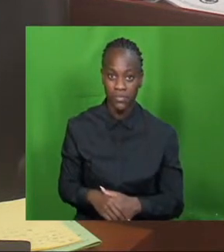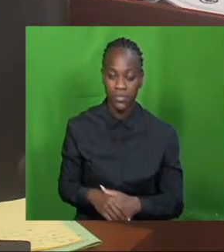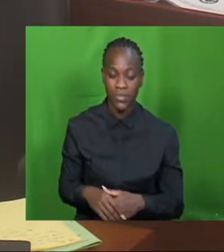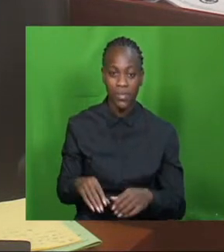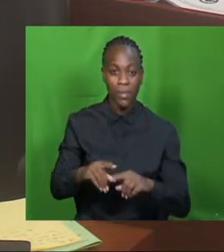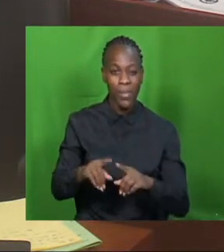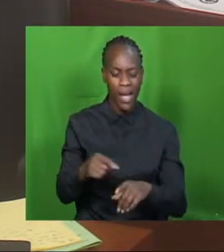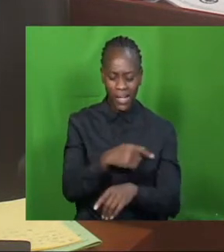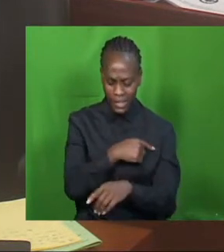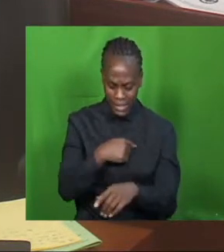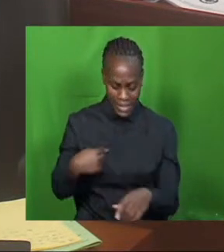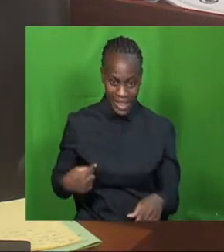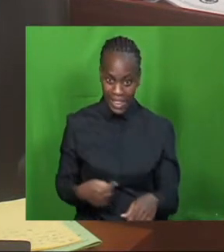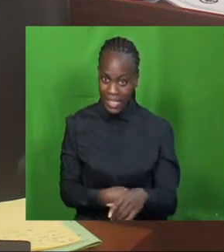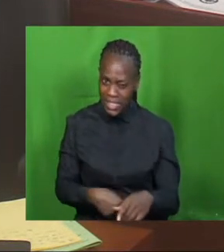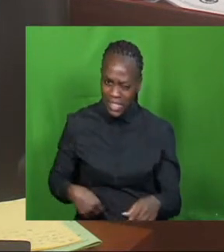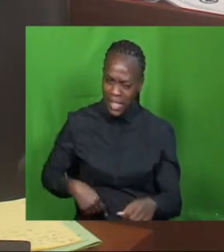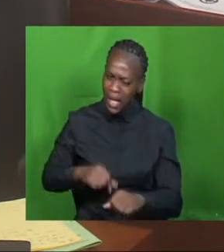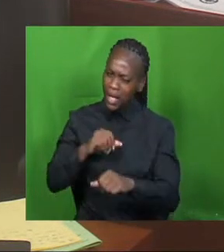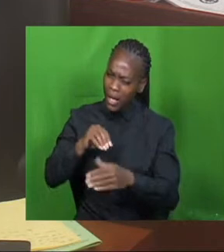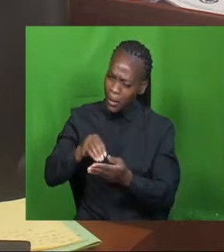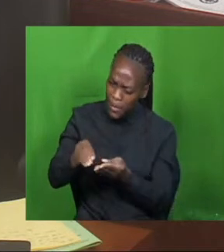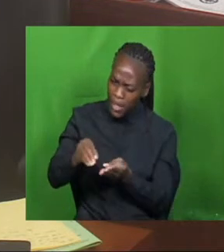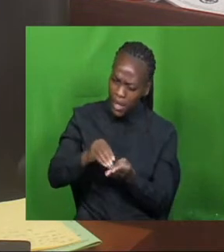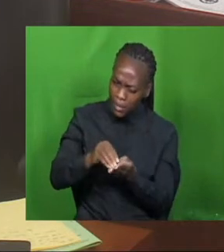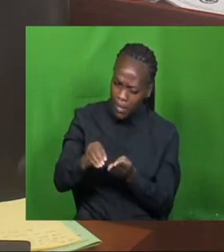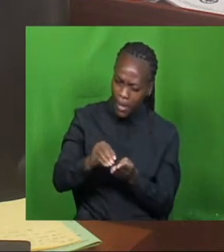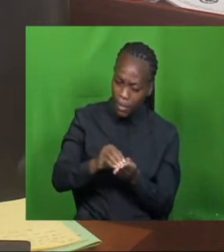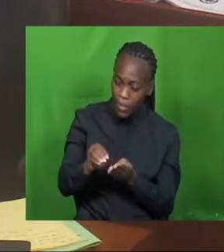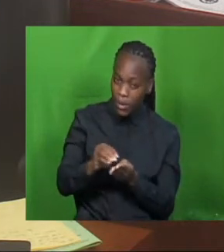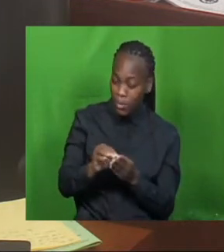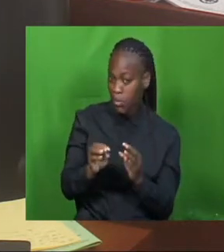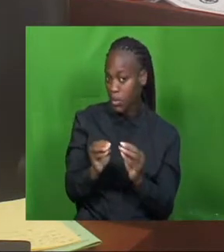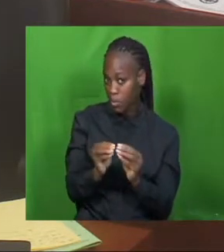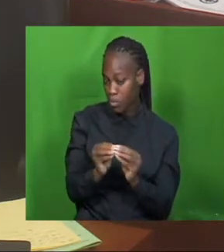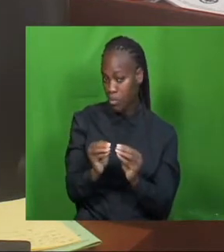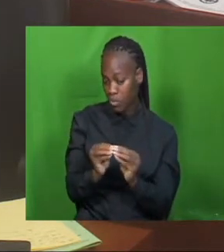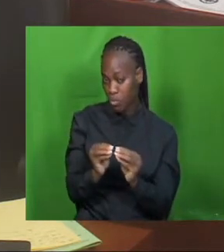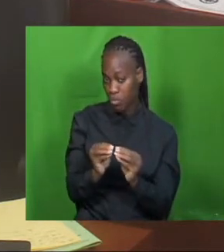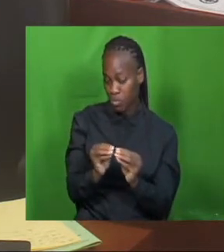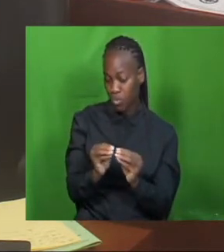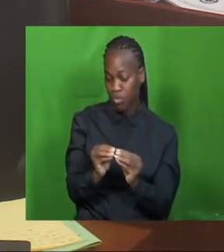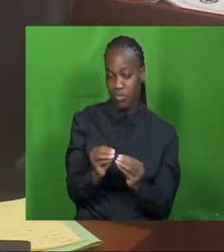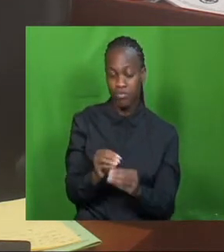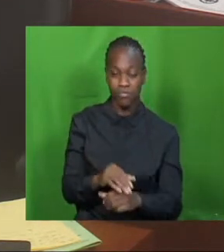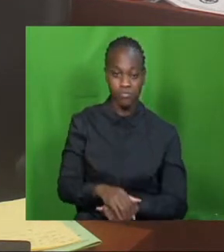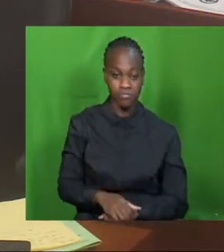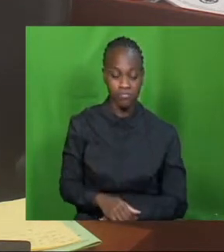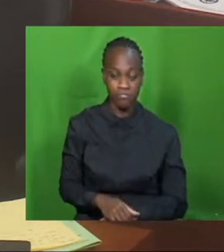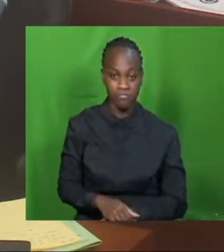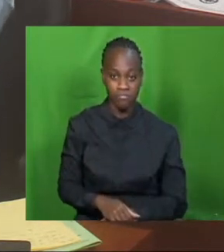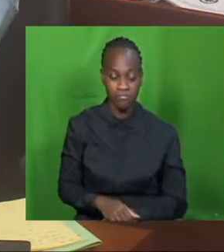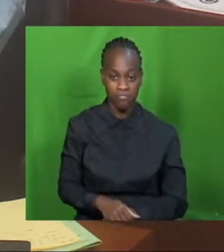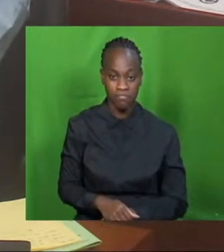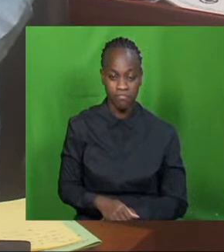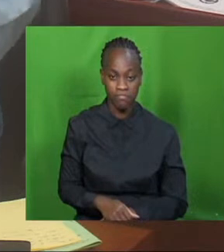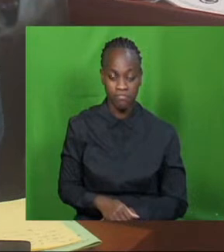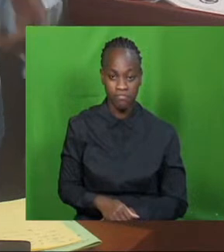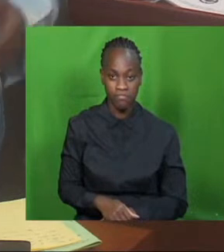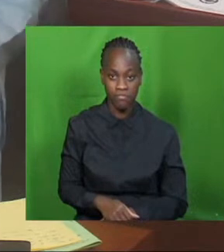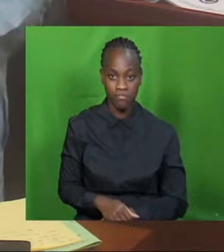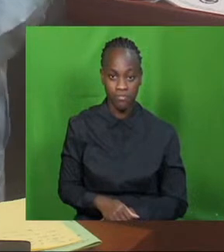Chairman of the CPA at CPC. Mr. Speaker, to put on record that